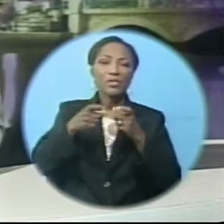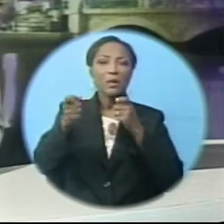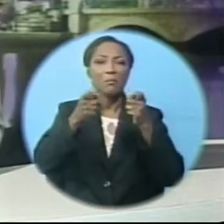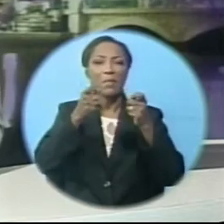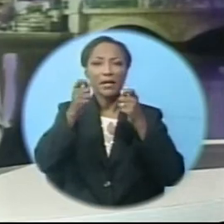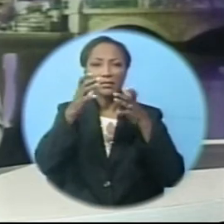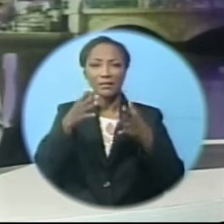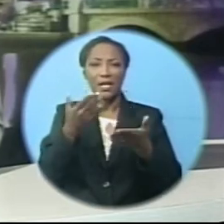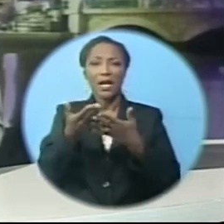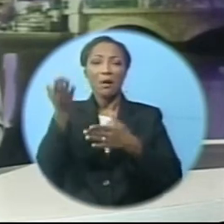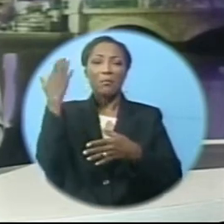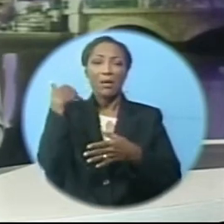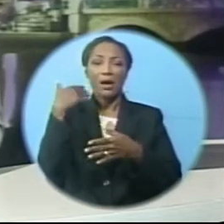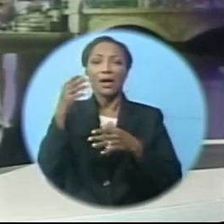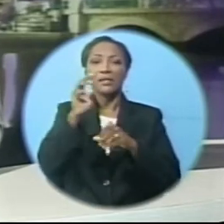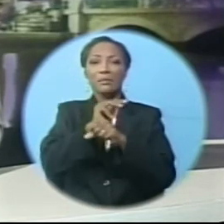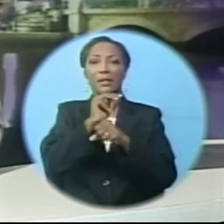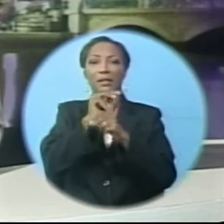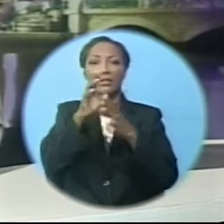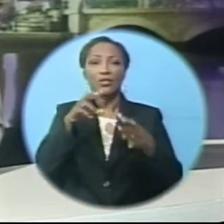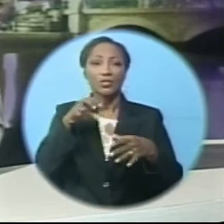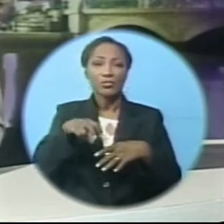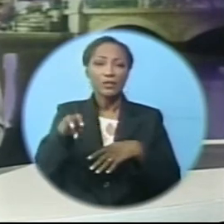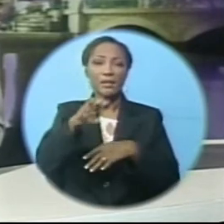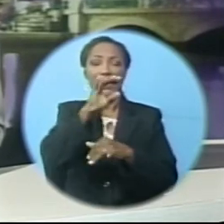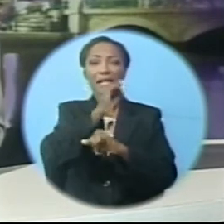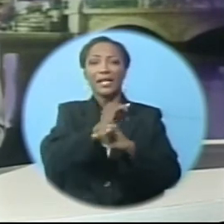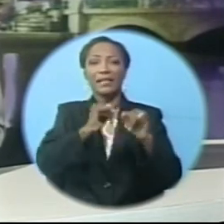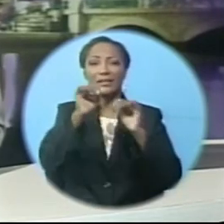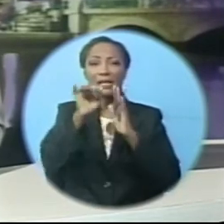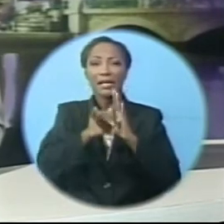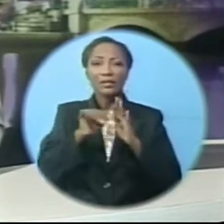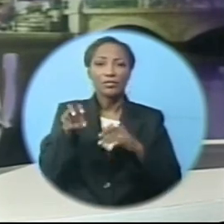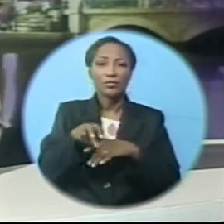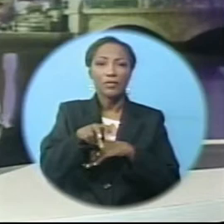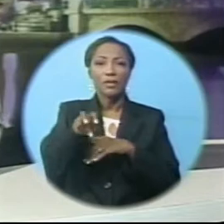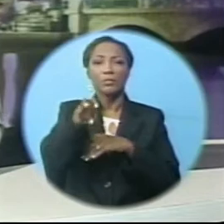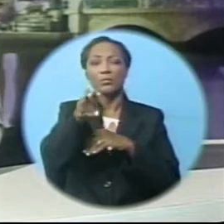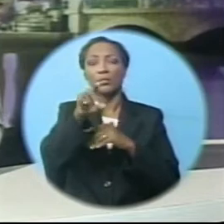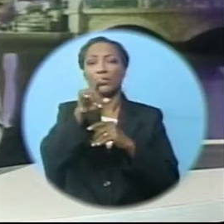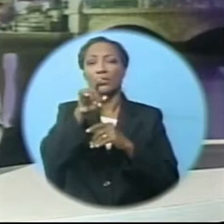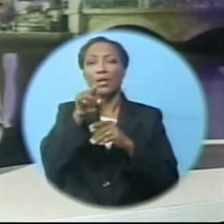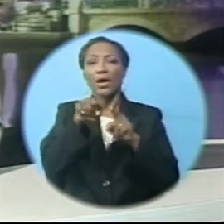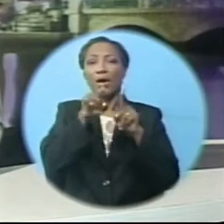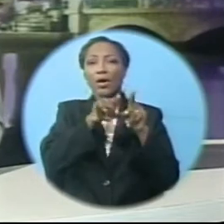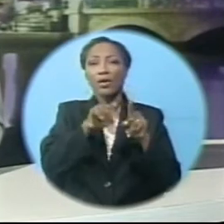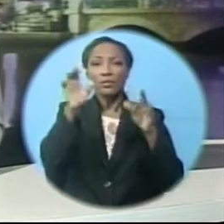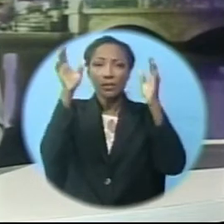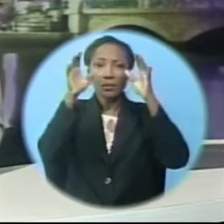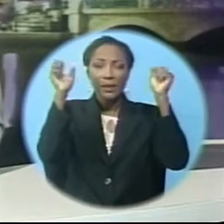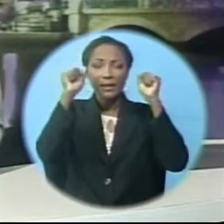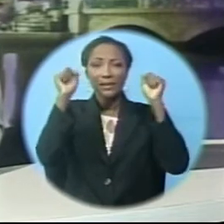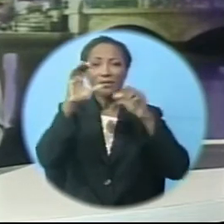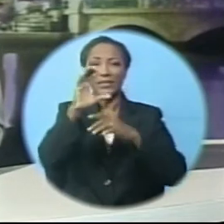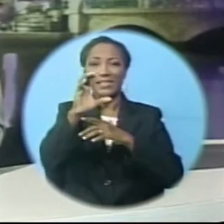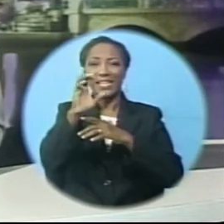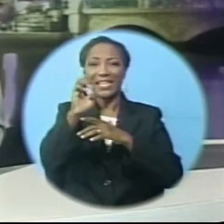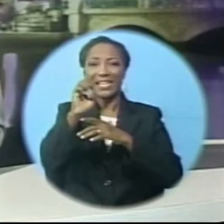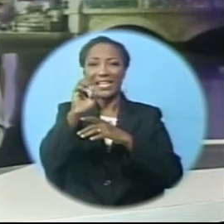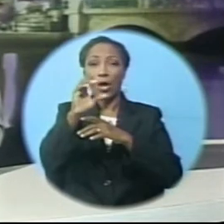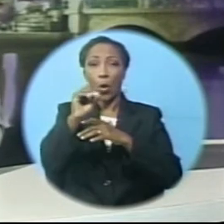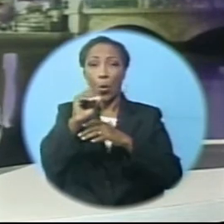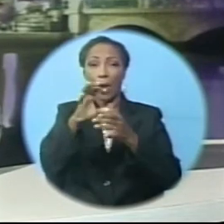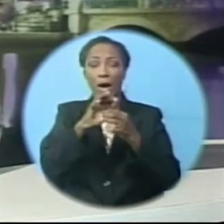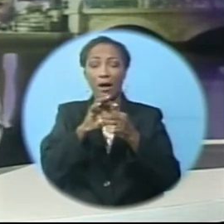former Minister of Tourism and International Transport, he's also the President and CEO of Clear Thinking Solutions, Inc. Lynch